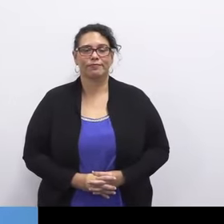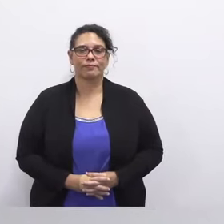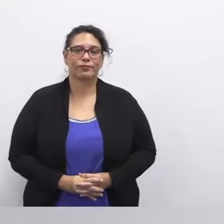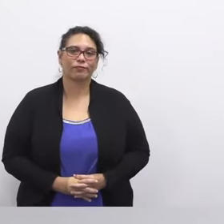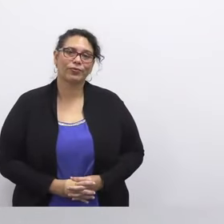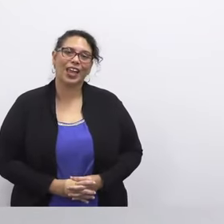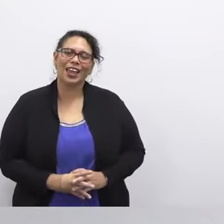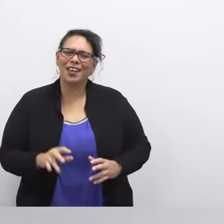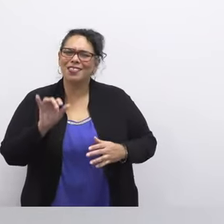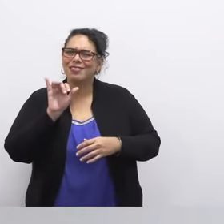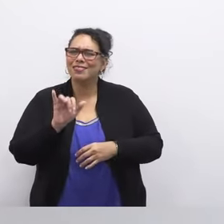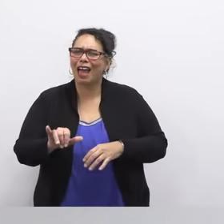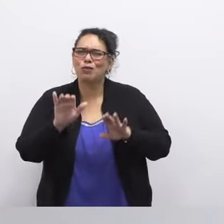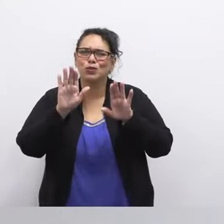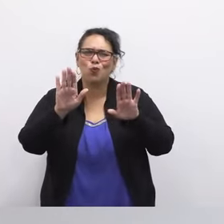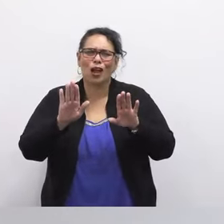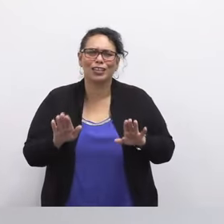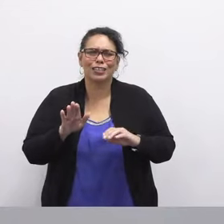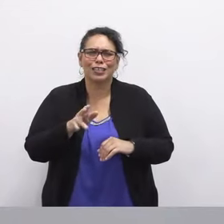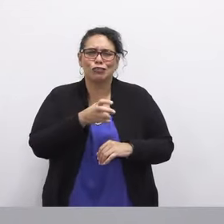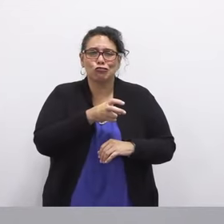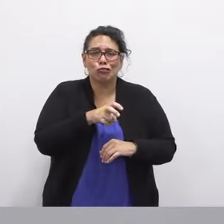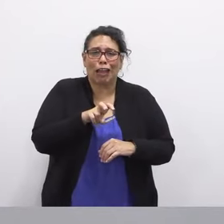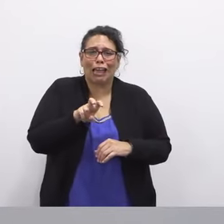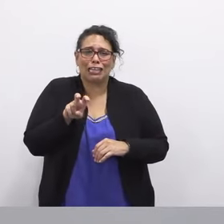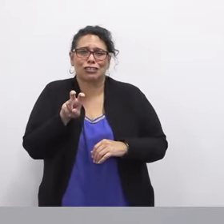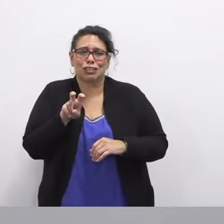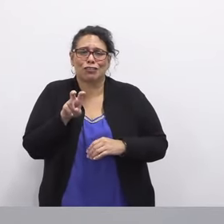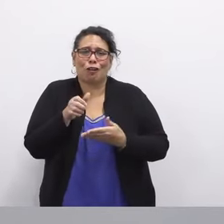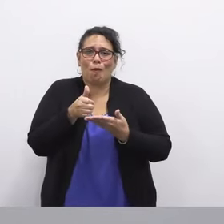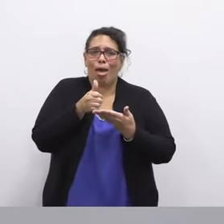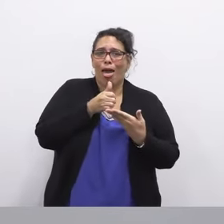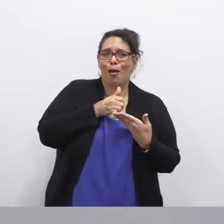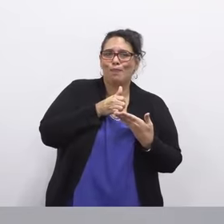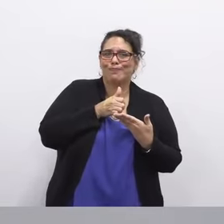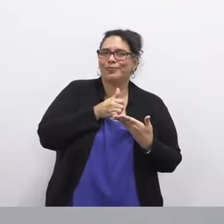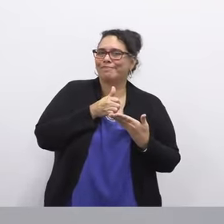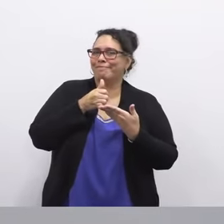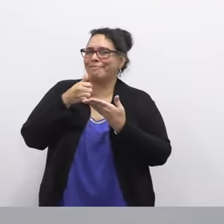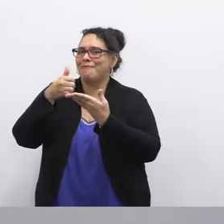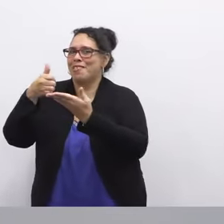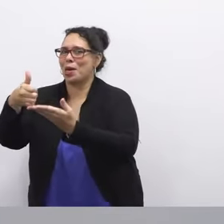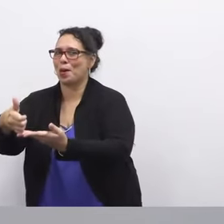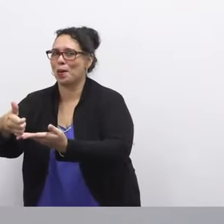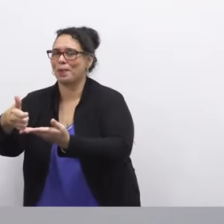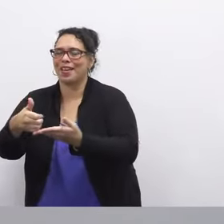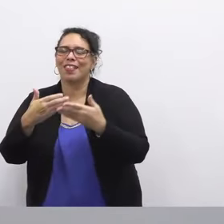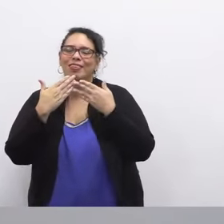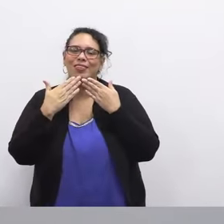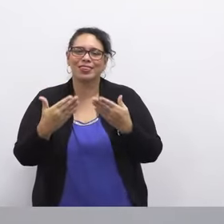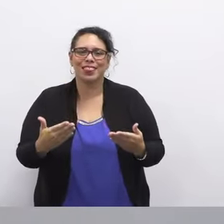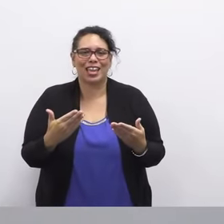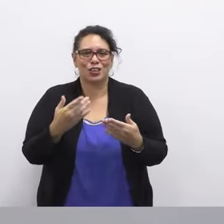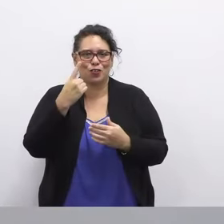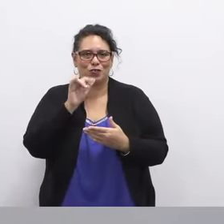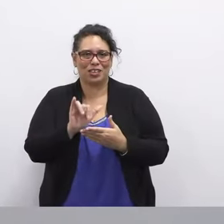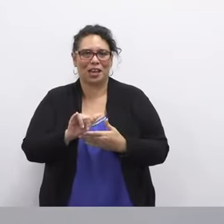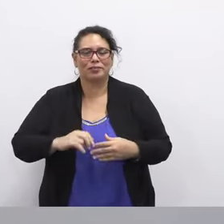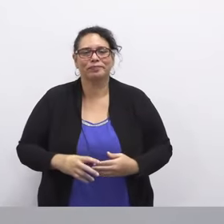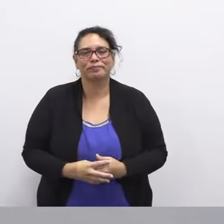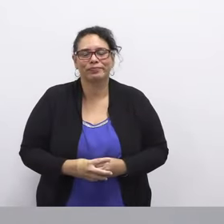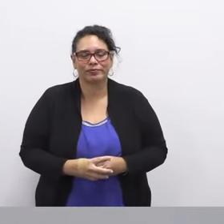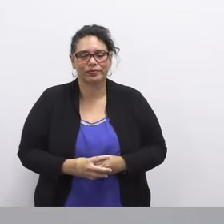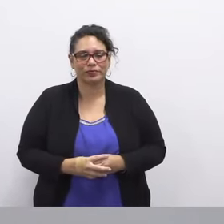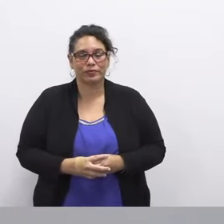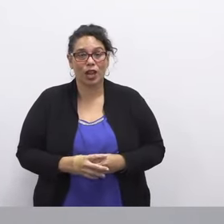That was wonderful. Transitioning from being helped to helping others. I love that. Thank you for that, Mr. Edson, for putting that together.